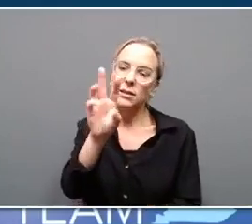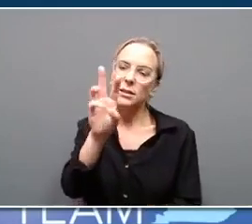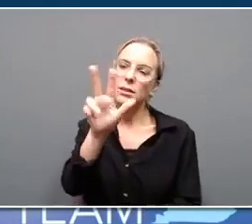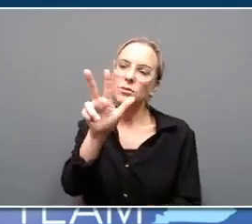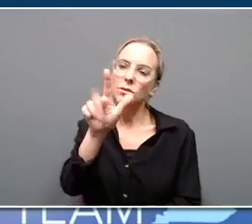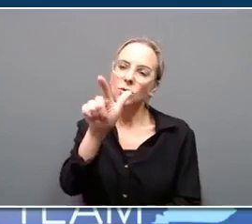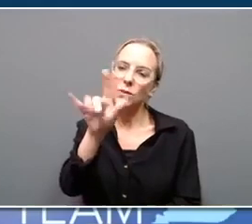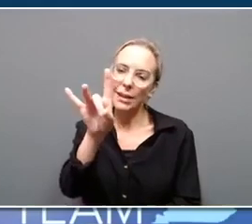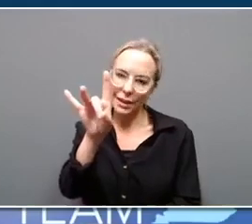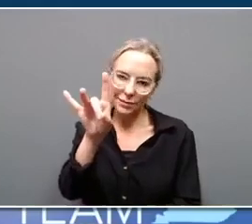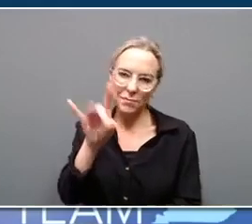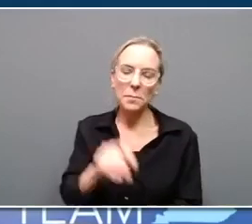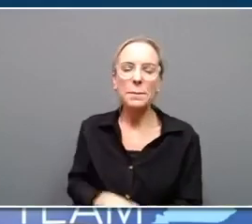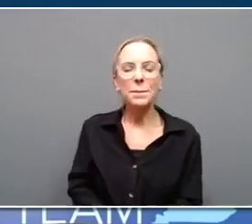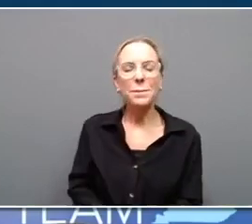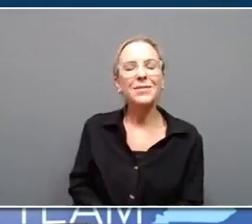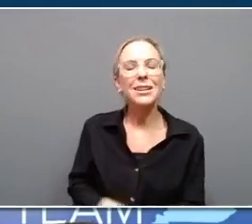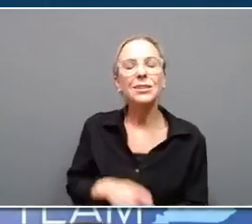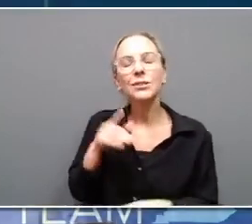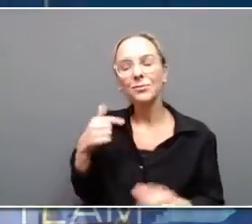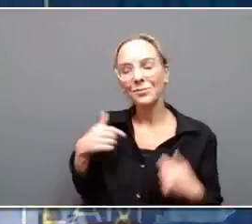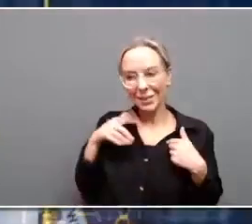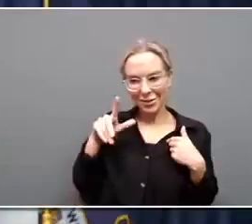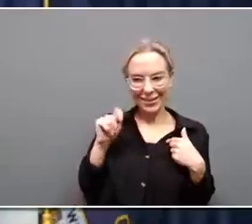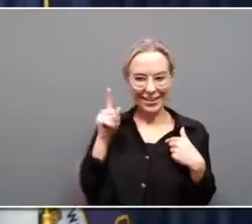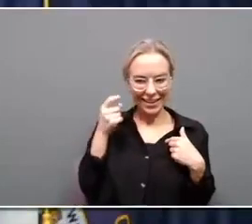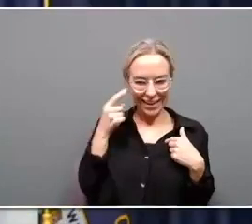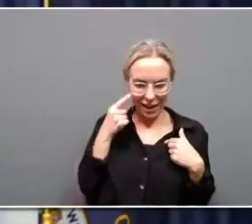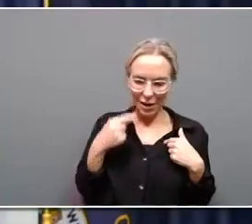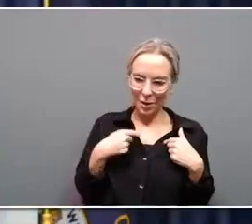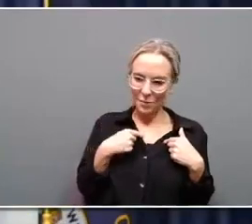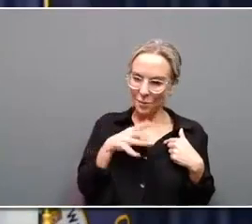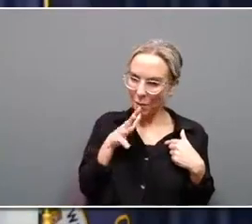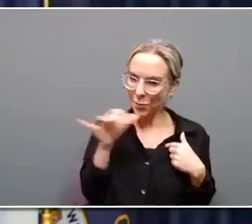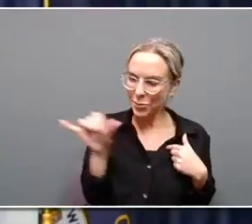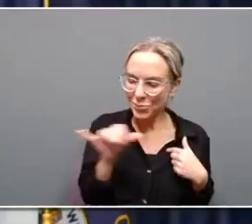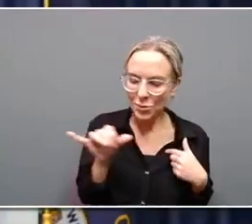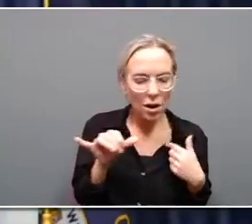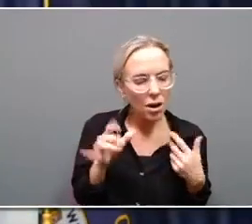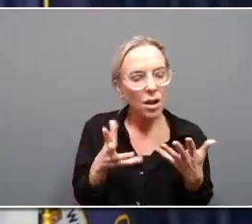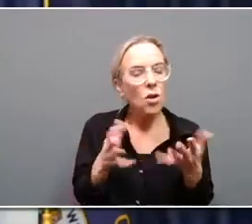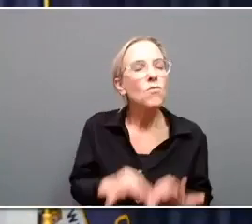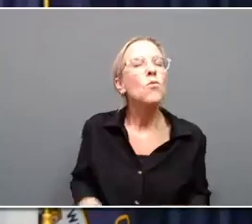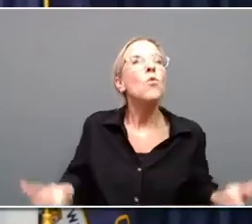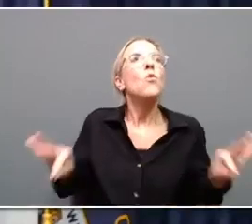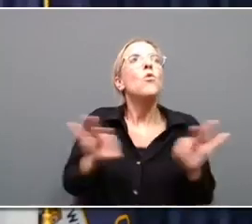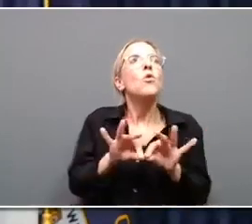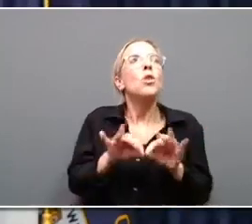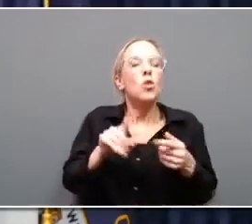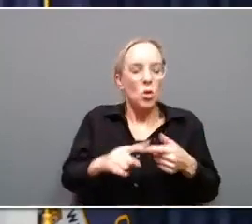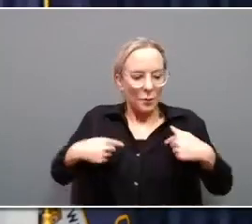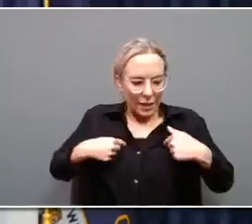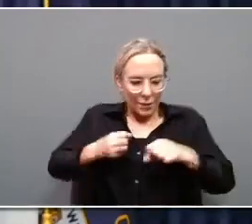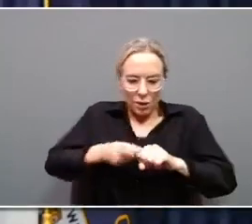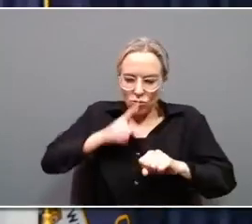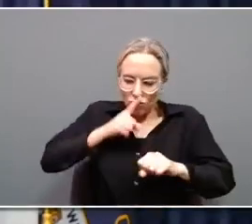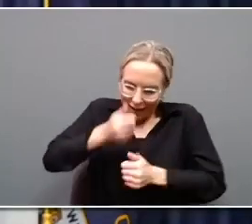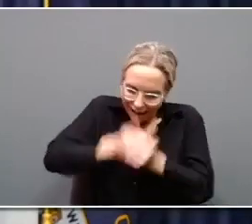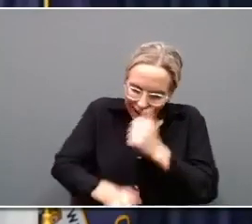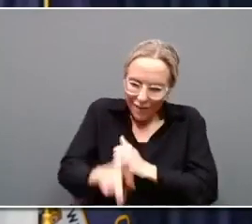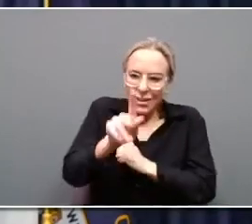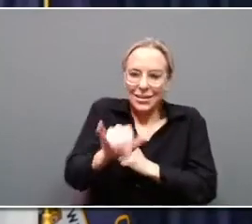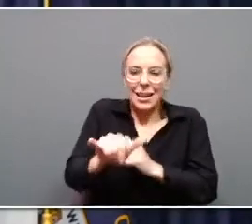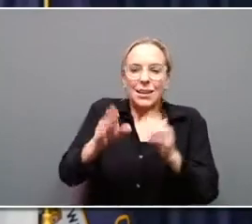1-855-459-6328. So as your Lieutenant Governor and as a mom, there is nothing more important to me than making sure that every Kentuckian has the